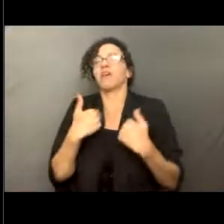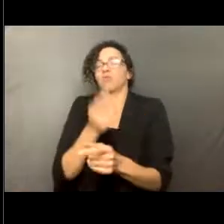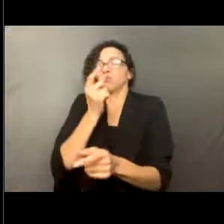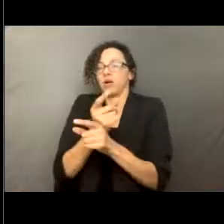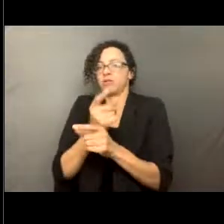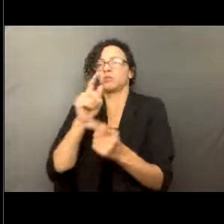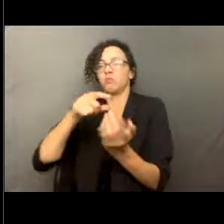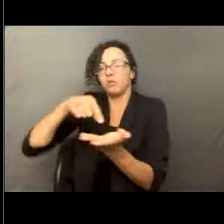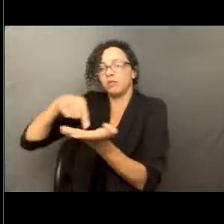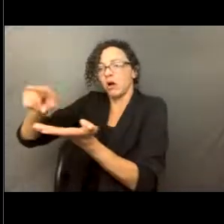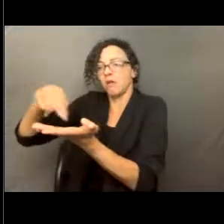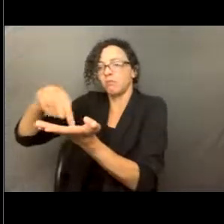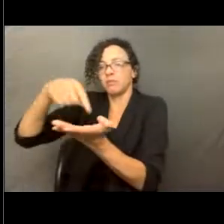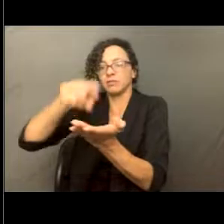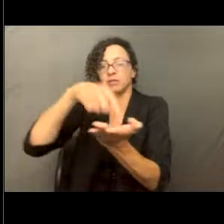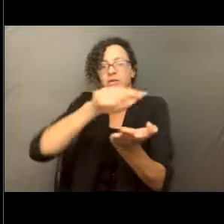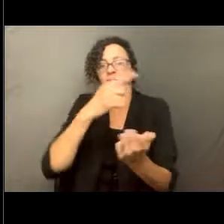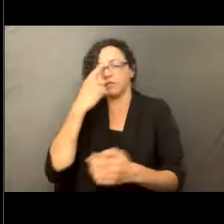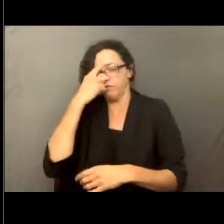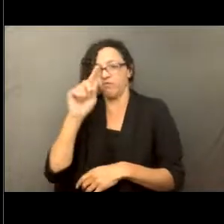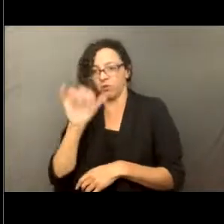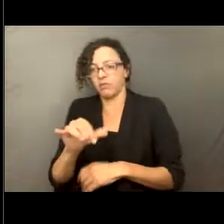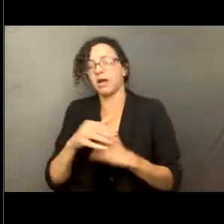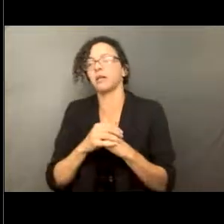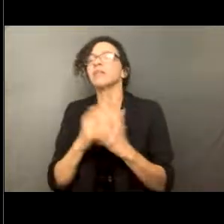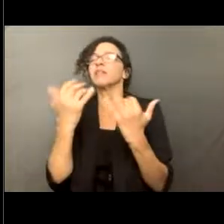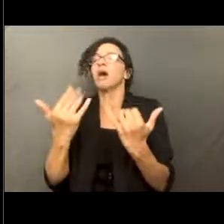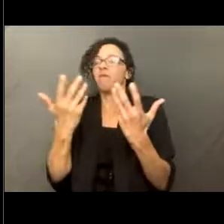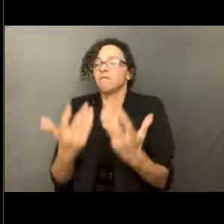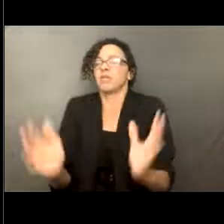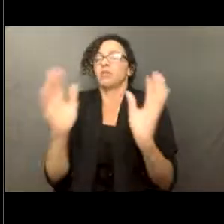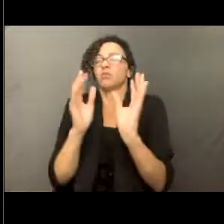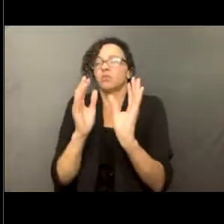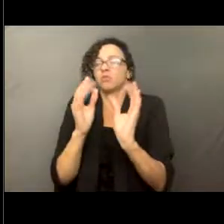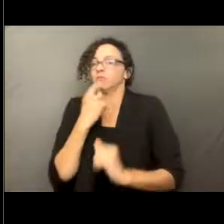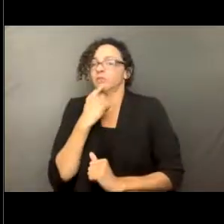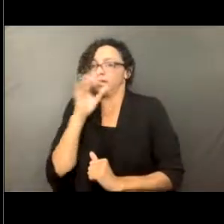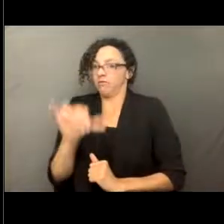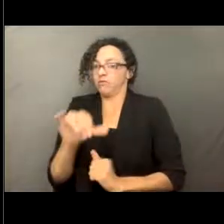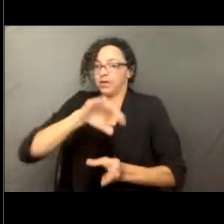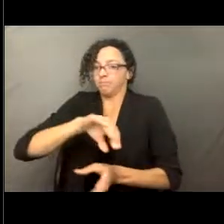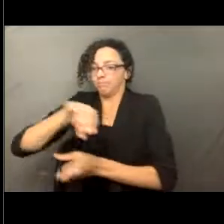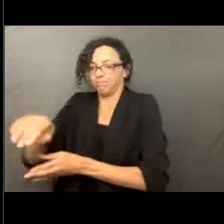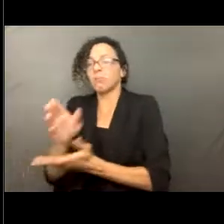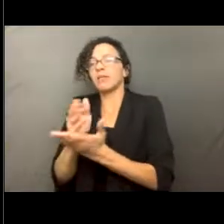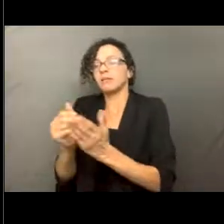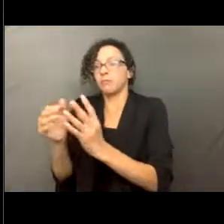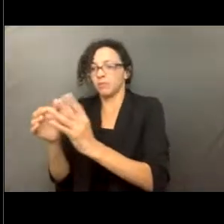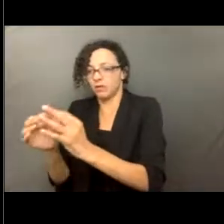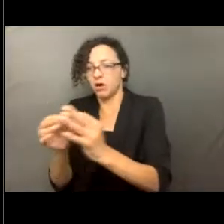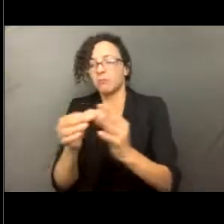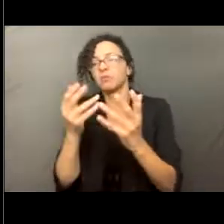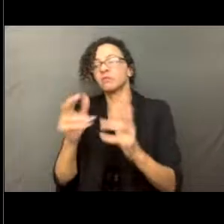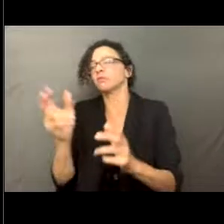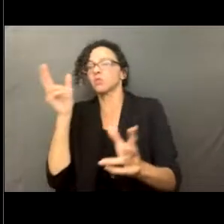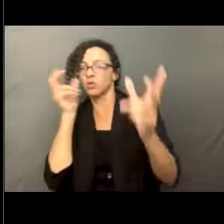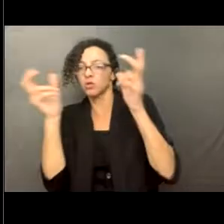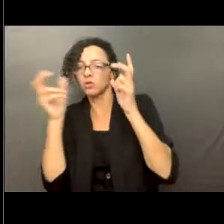said, some of the comments you've been hearing kind of are a little inquisitive and I mean, perhaps could be, you